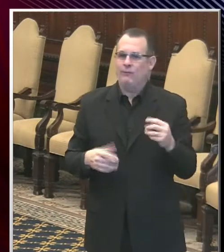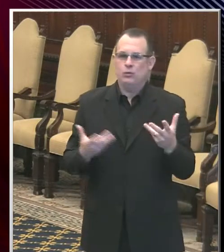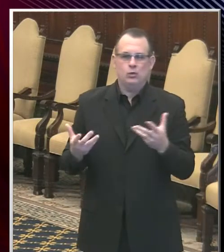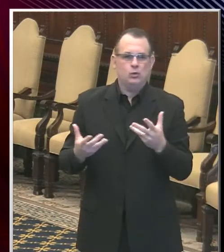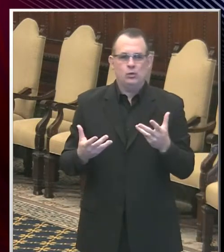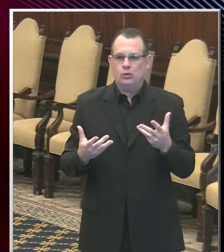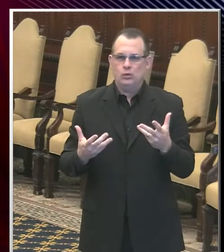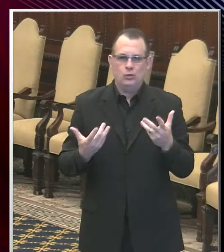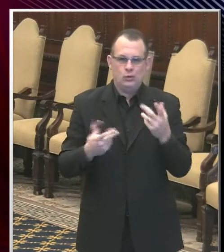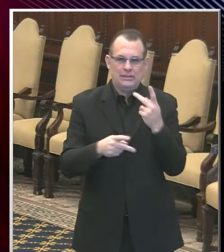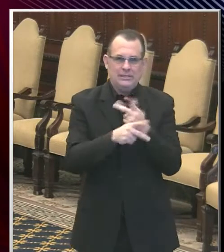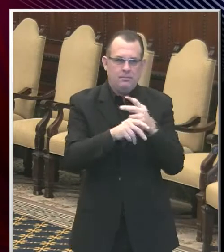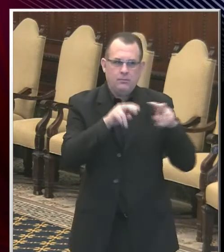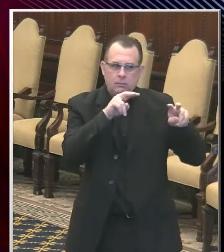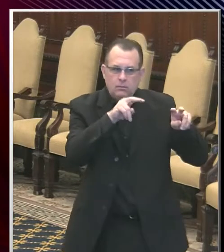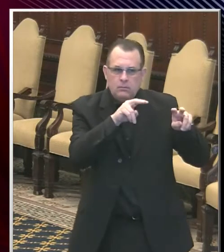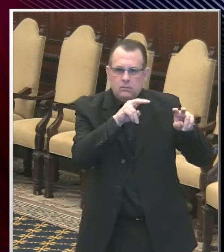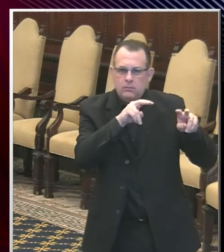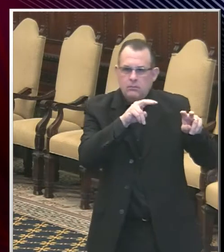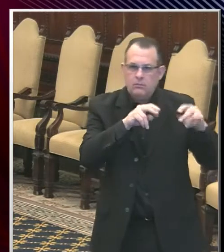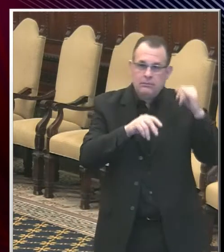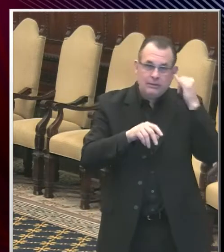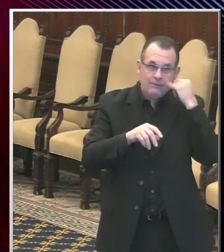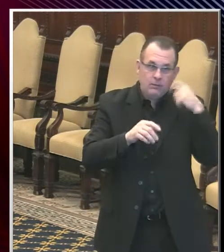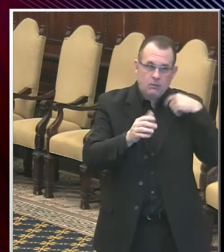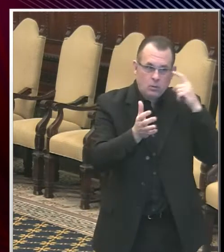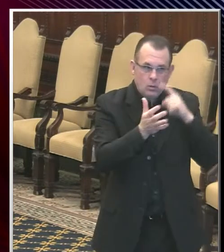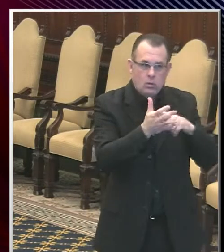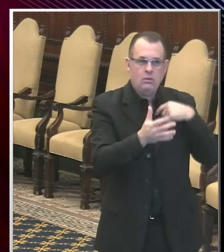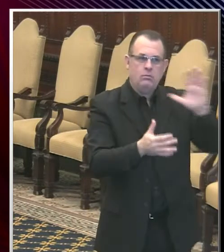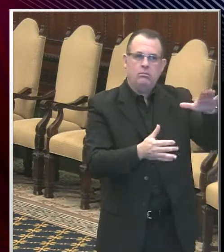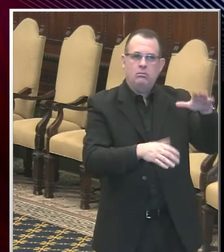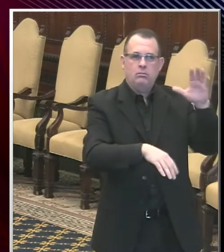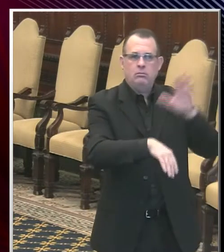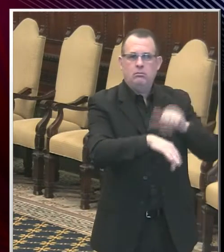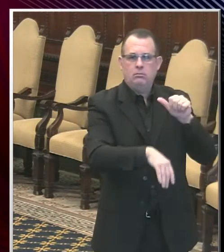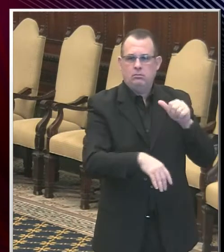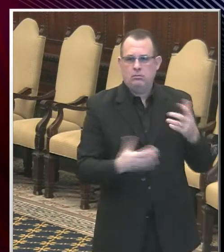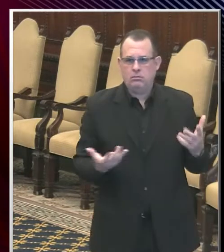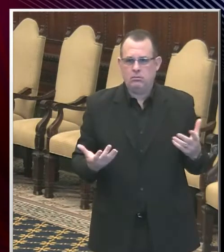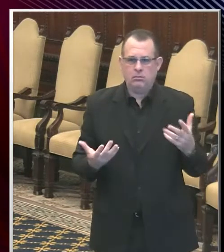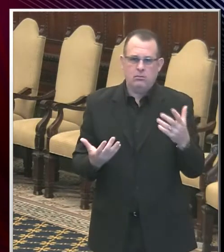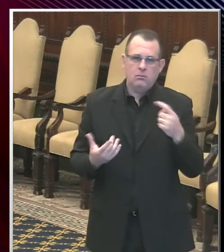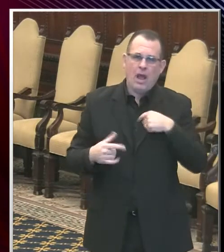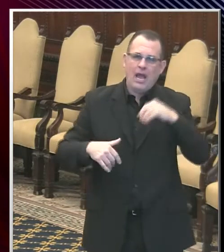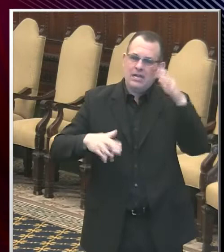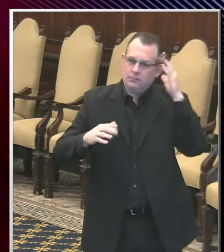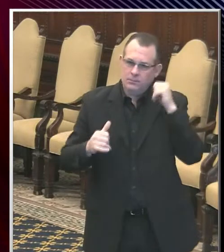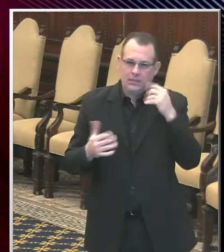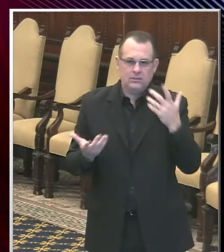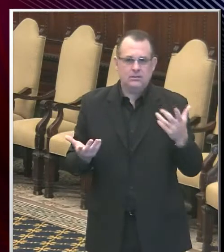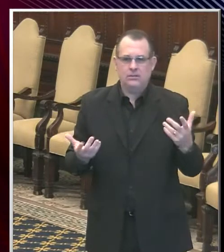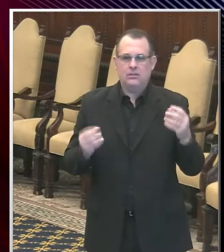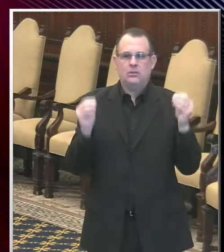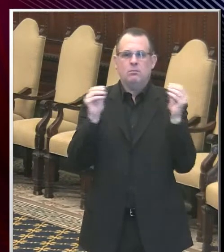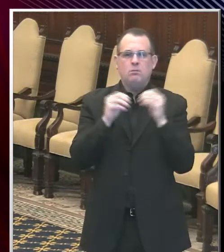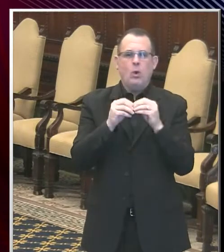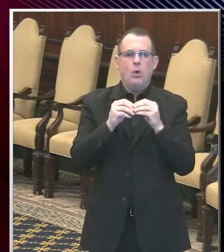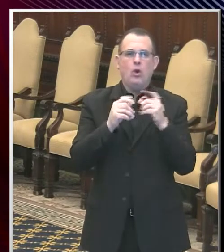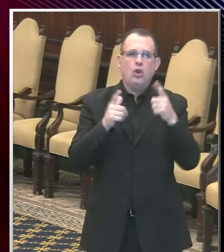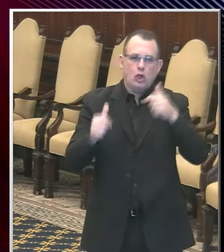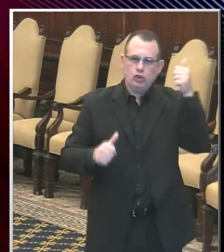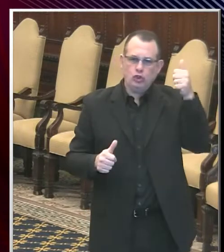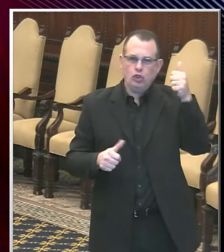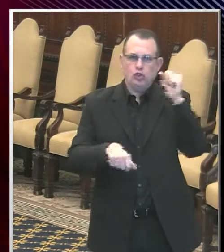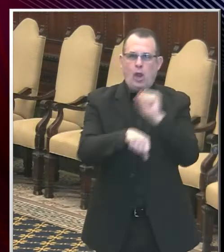maintain vigilance and shut jobs down when they need to be shut down. But I expect that on the larger, more organized jobs, they'll